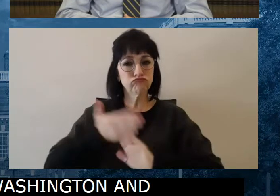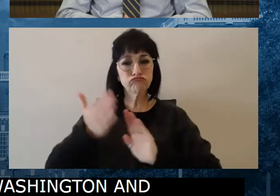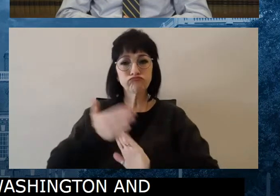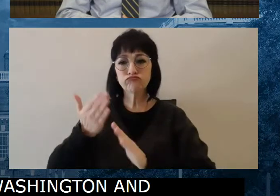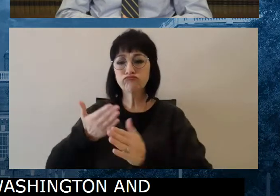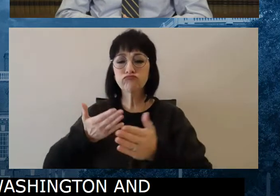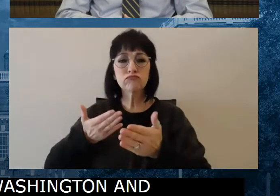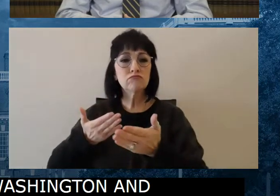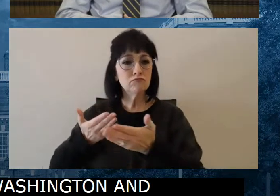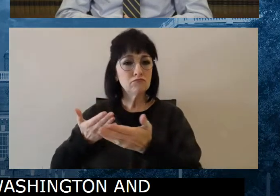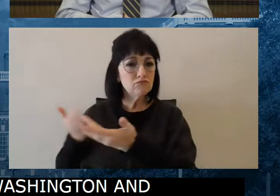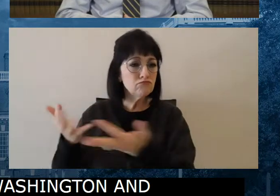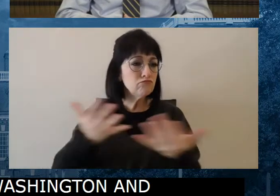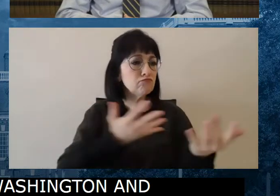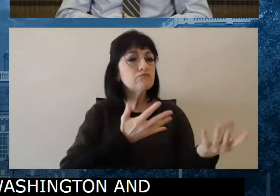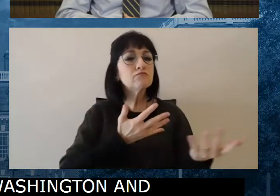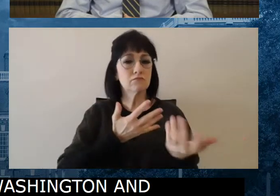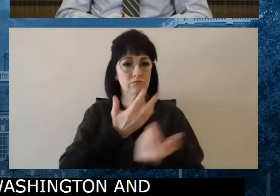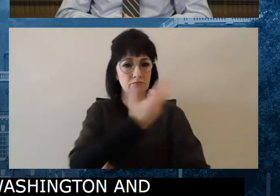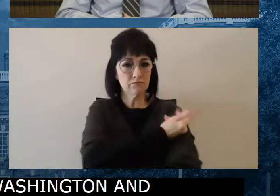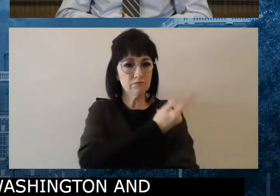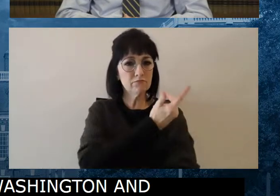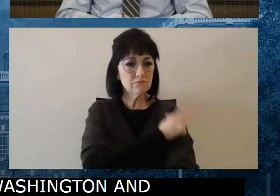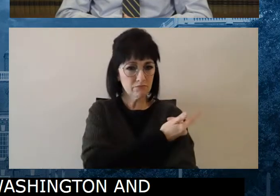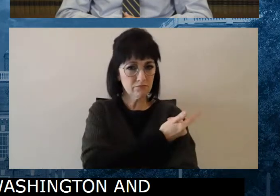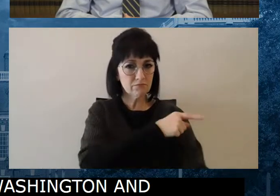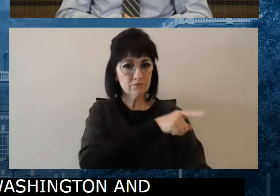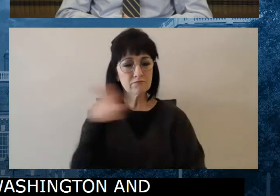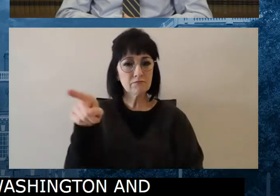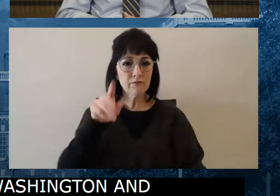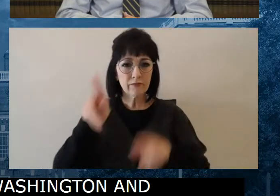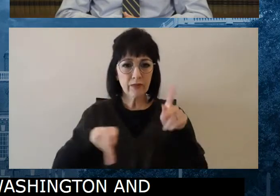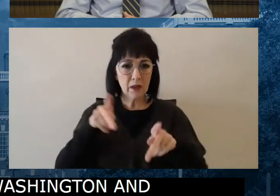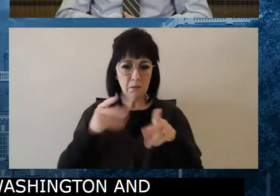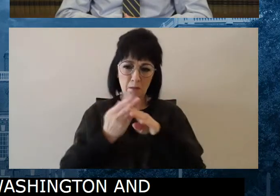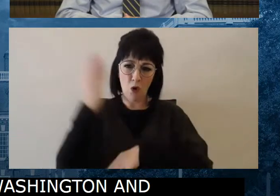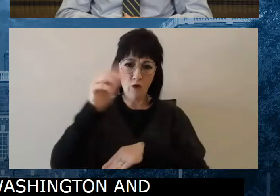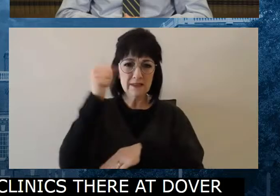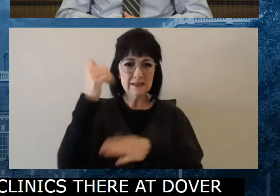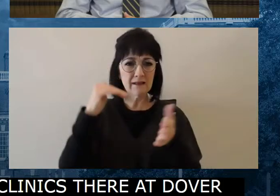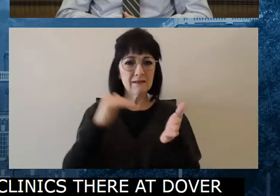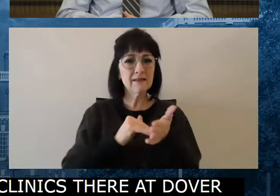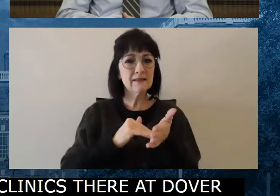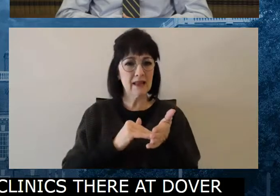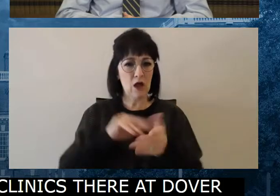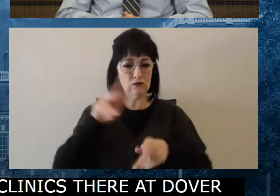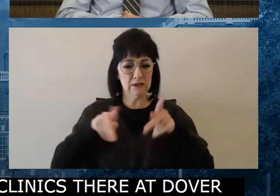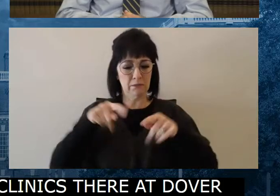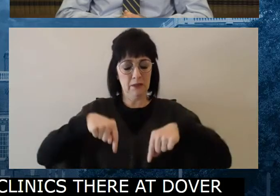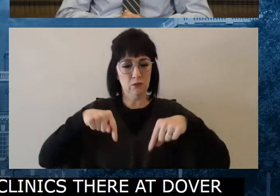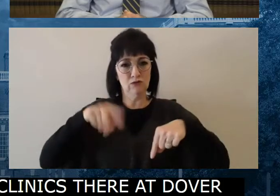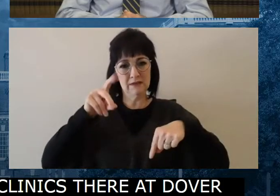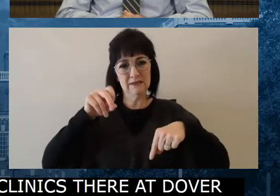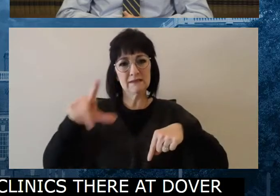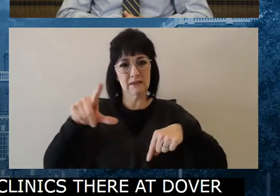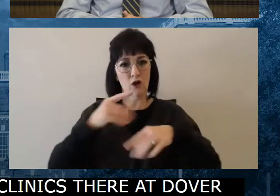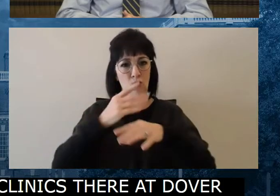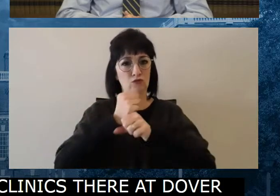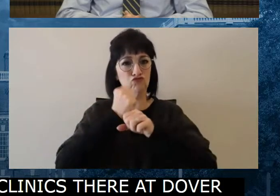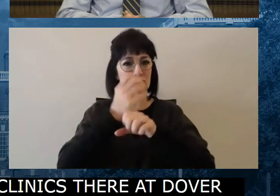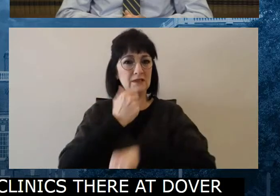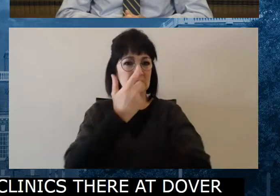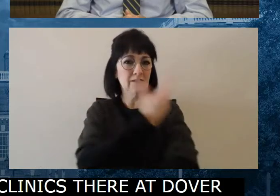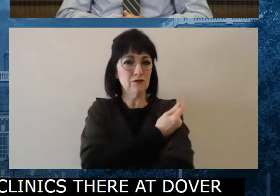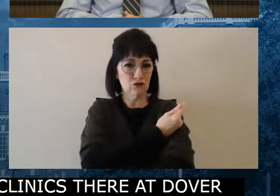able to fulfill second dose obligations for over 10,000 people that we vaccinated at the DMV sites